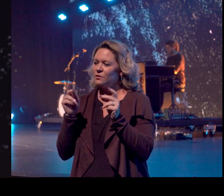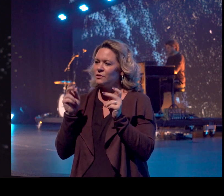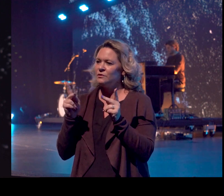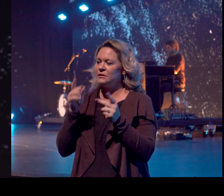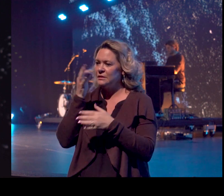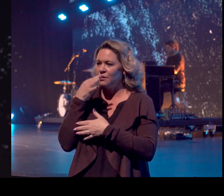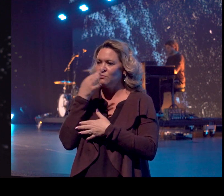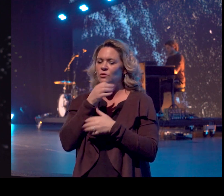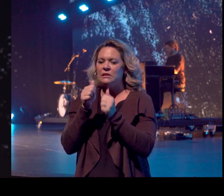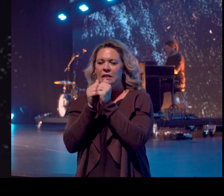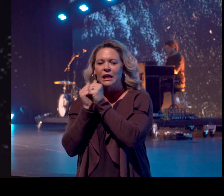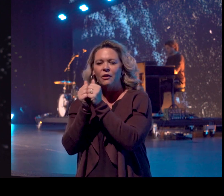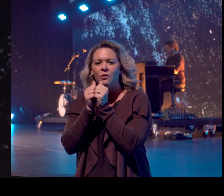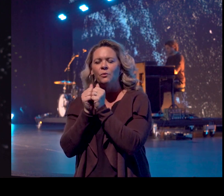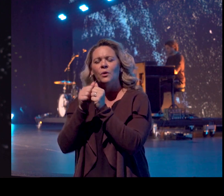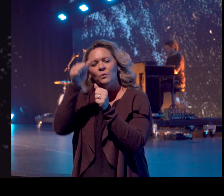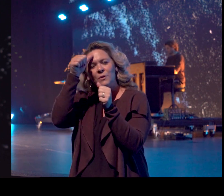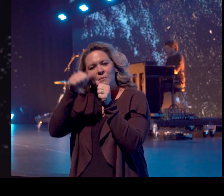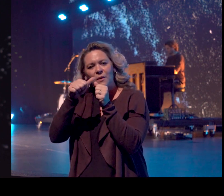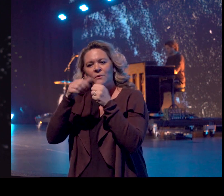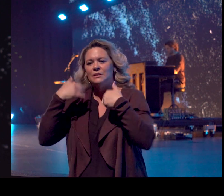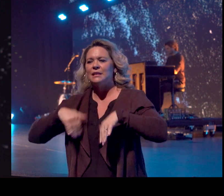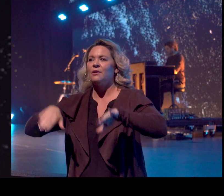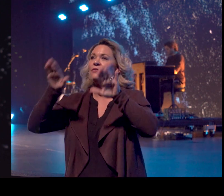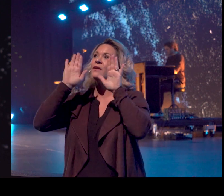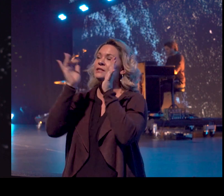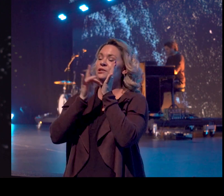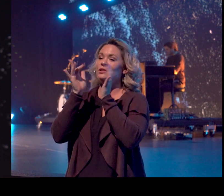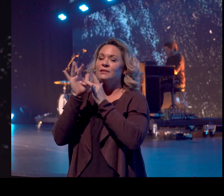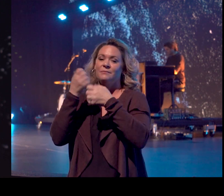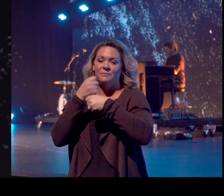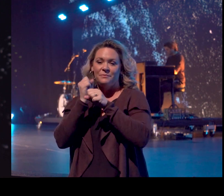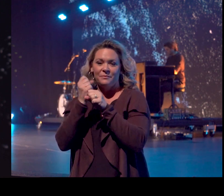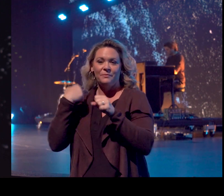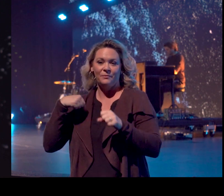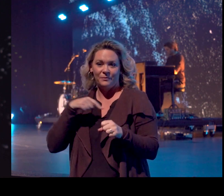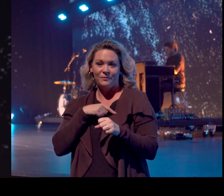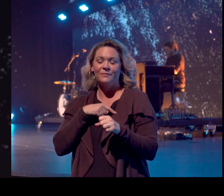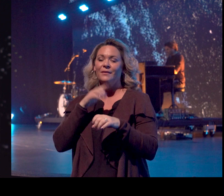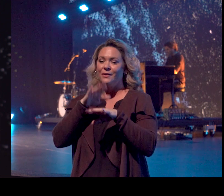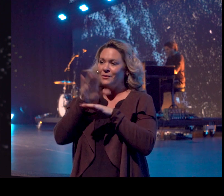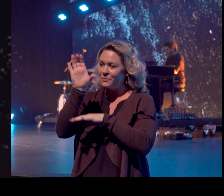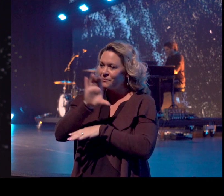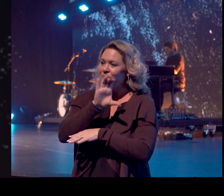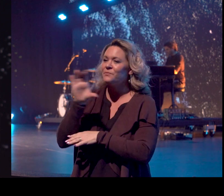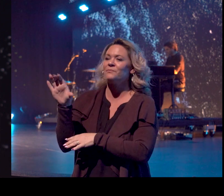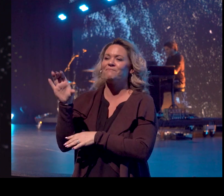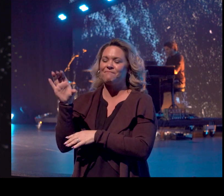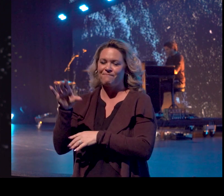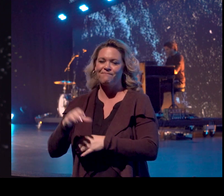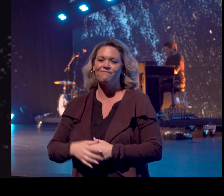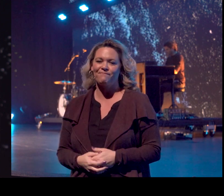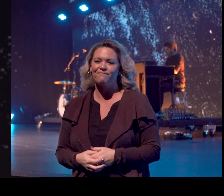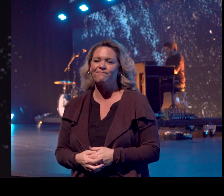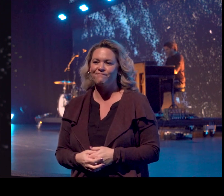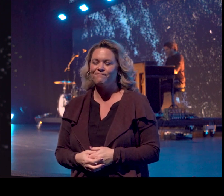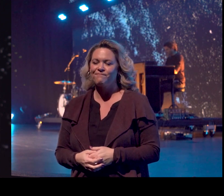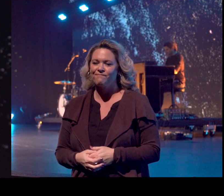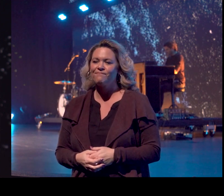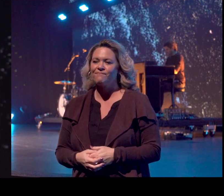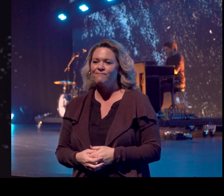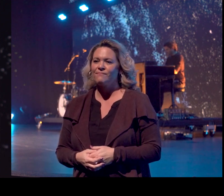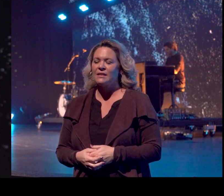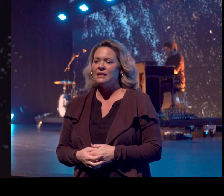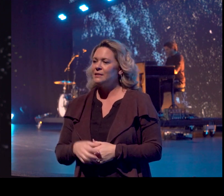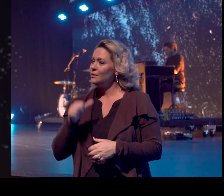we have the opportunity to take communion together where we remember the sacrifice that Jesus made on the cross for every single one